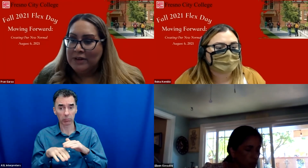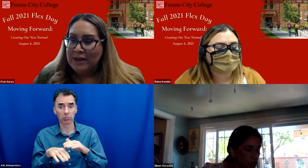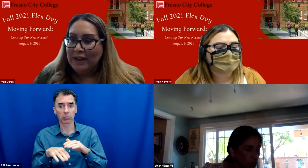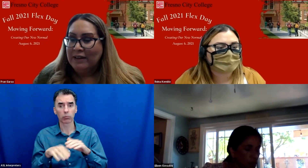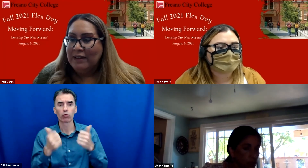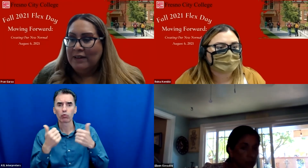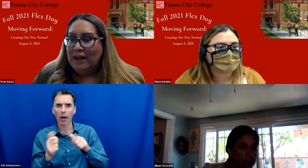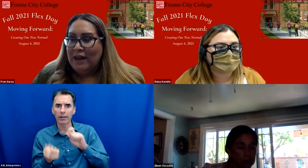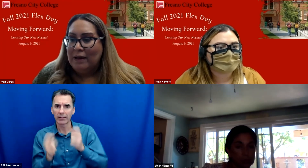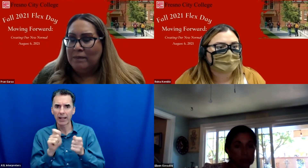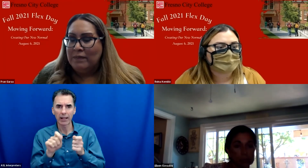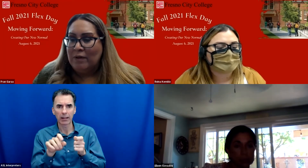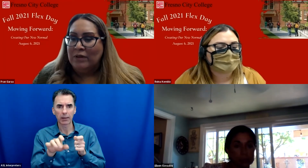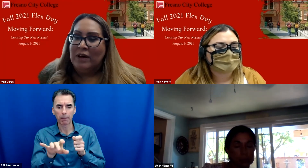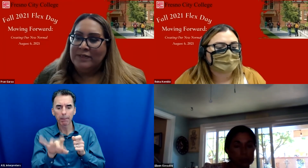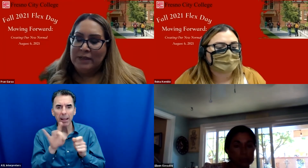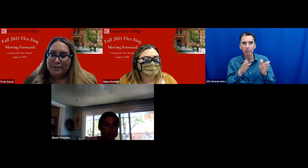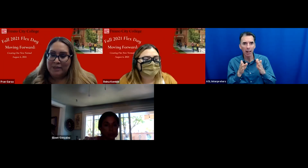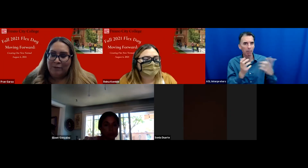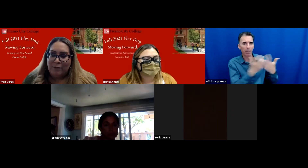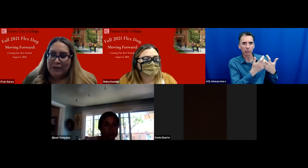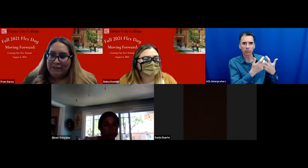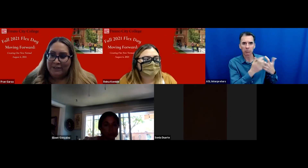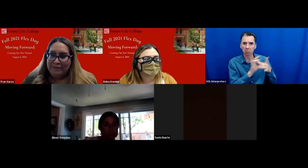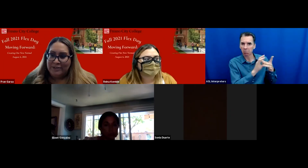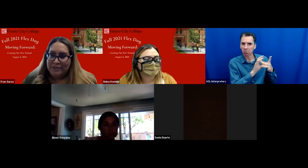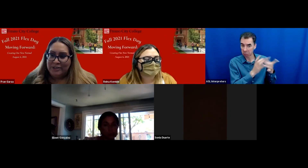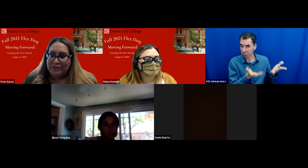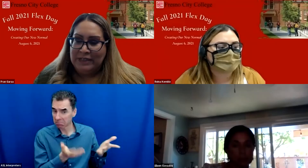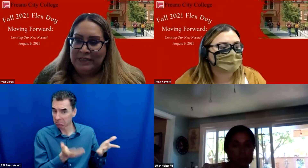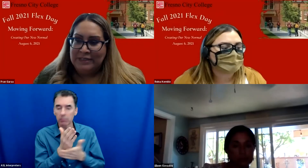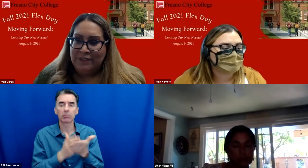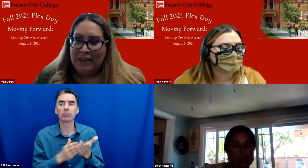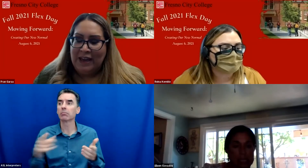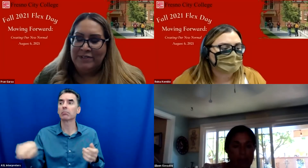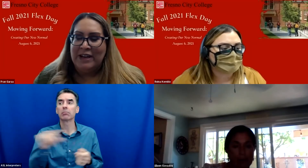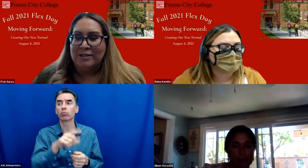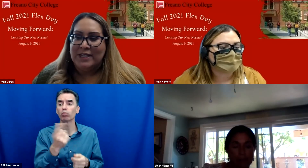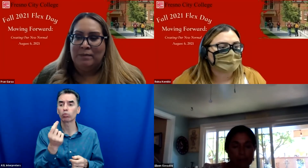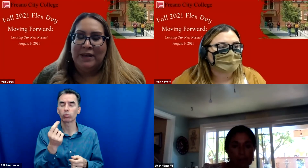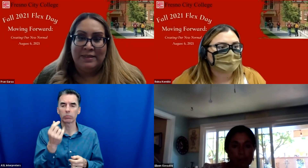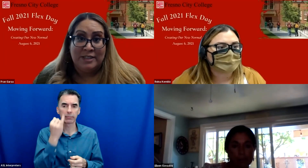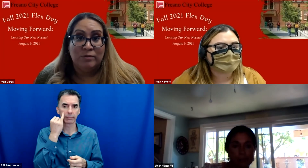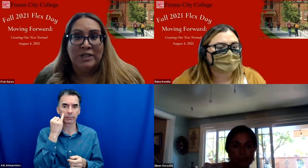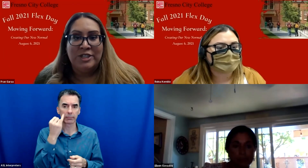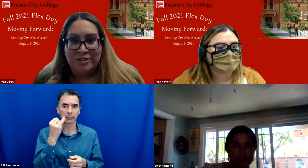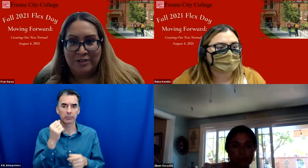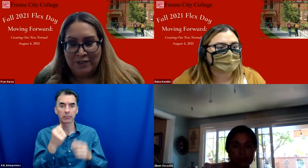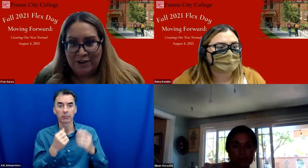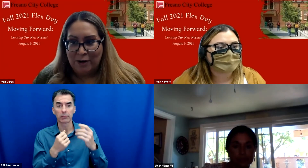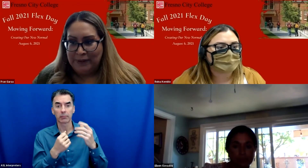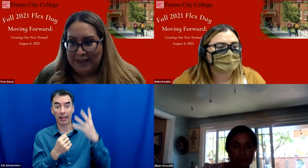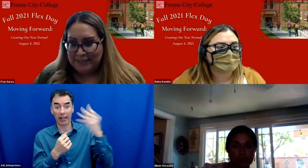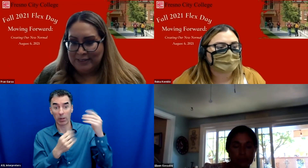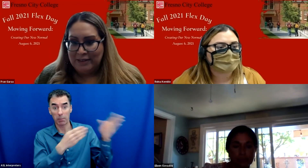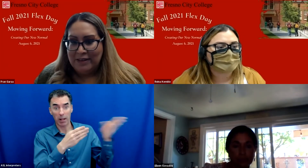they coordinate. A lot of times, what we have individuals do is if they have an outside plan that's richer